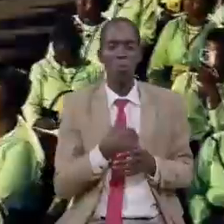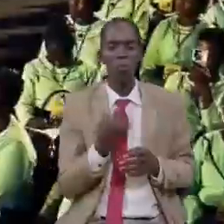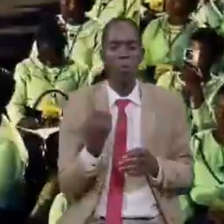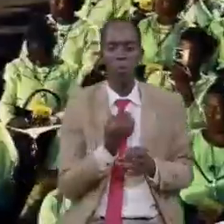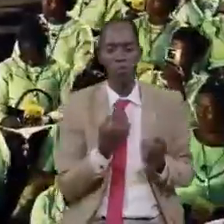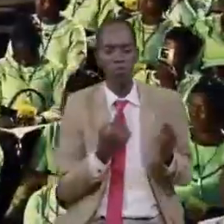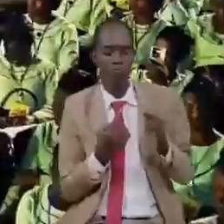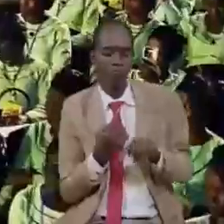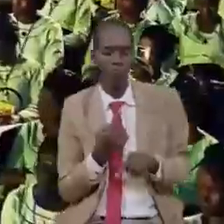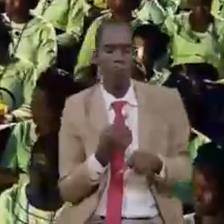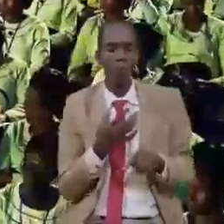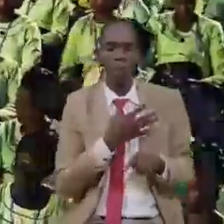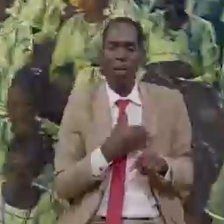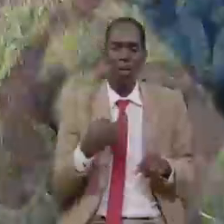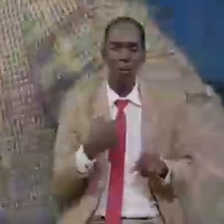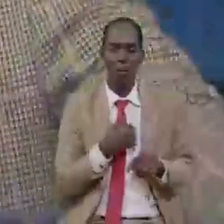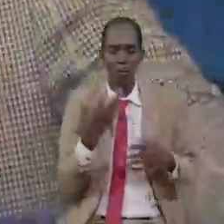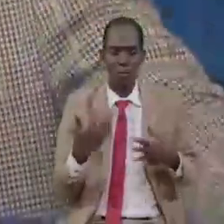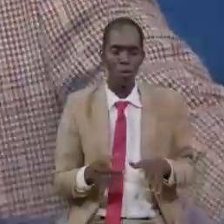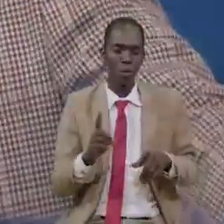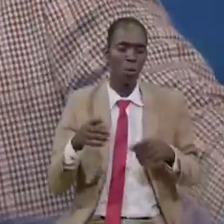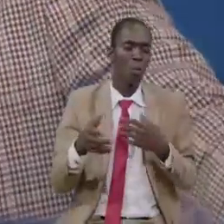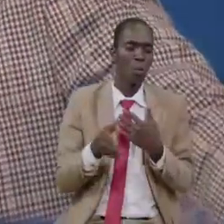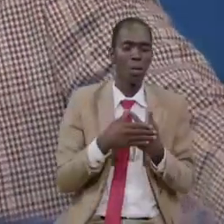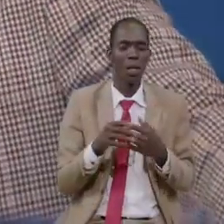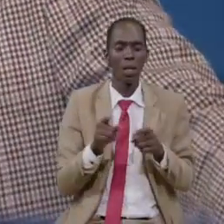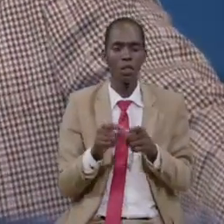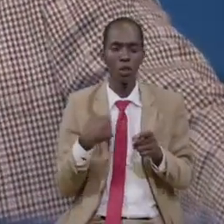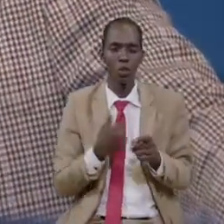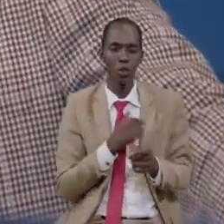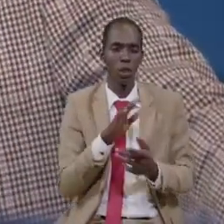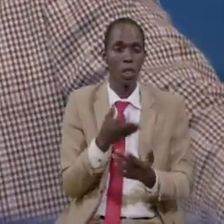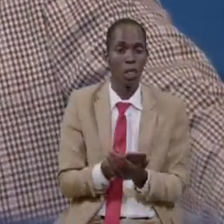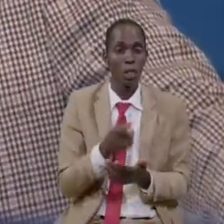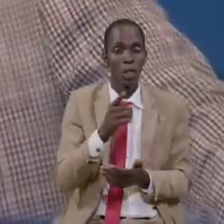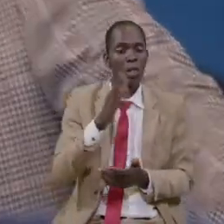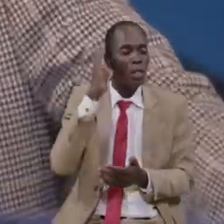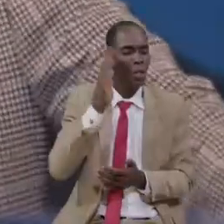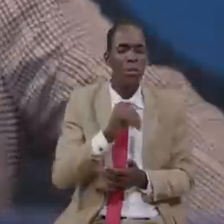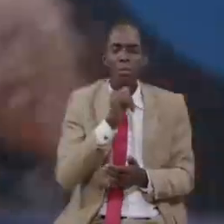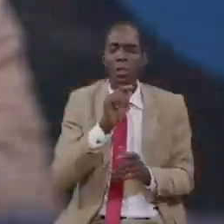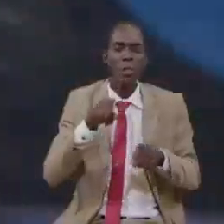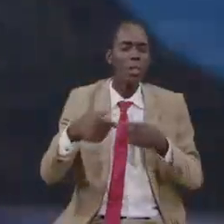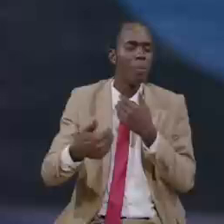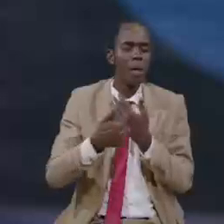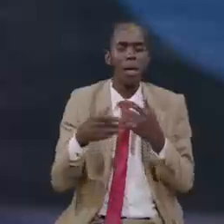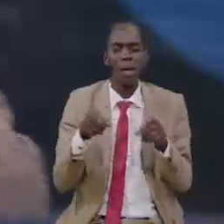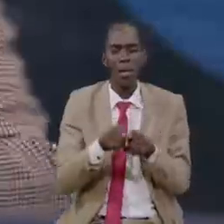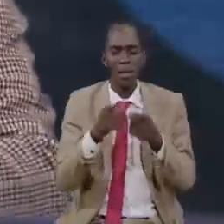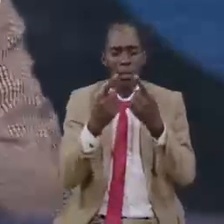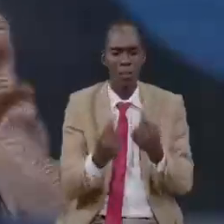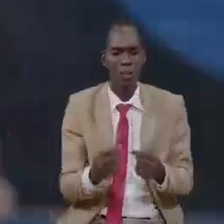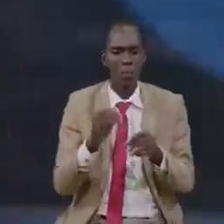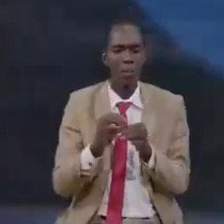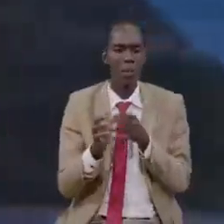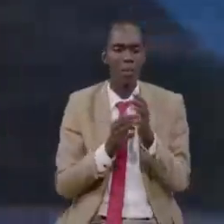we go back the same as we came. You will not go back the same as you came. There is